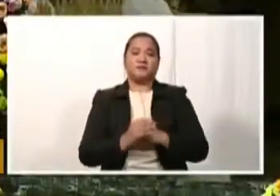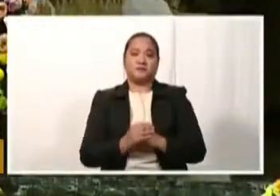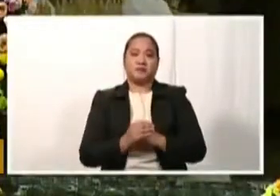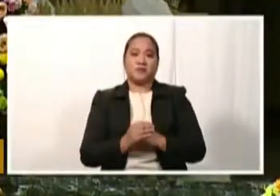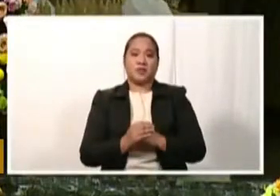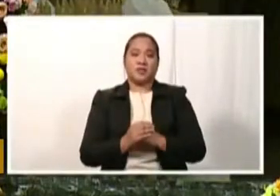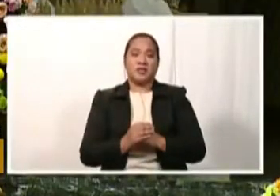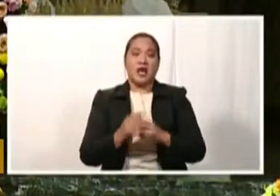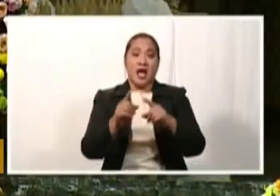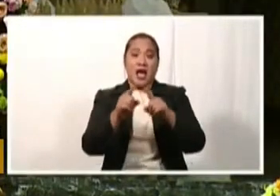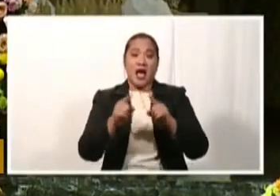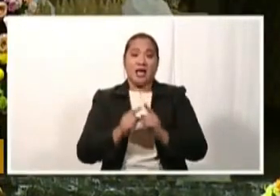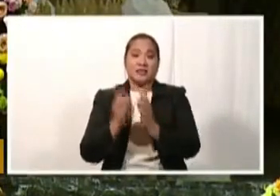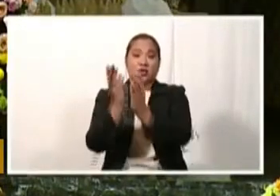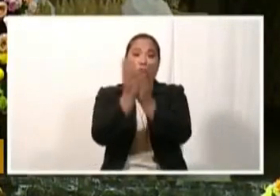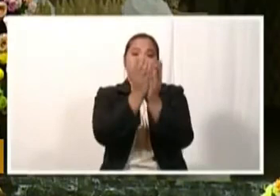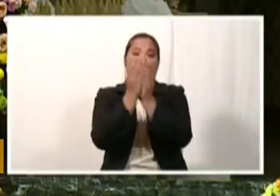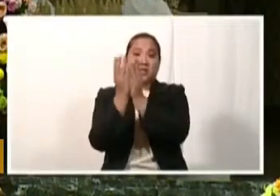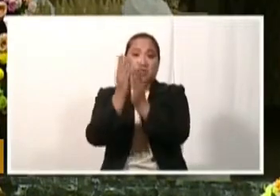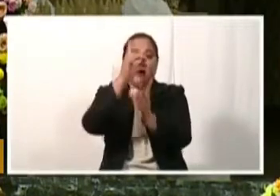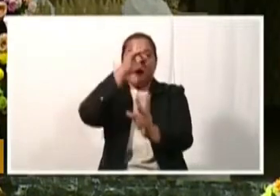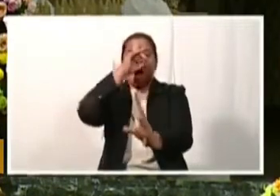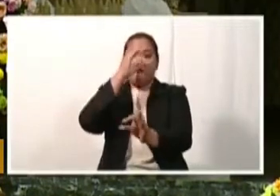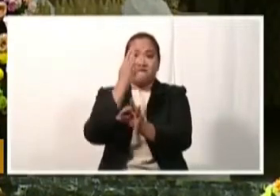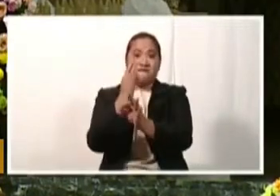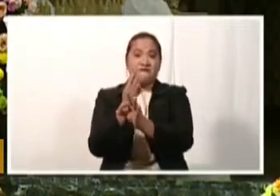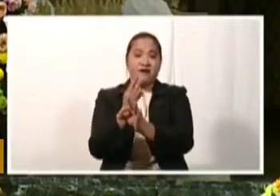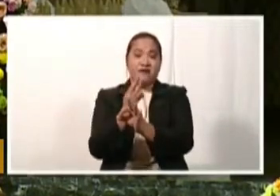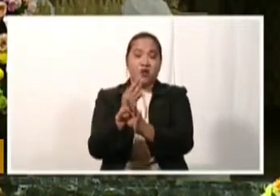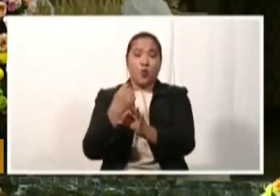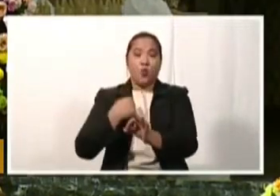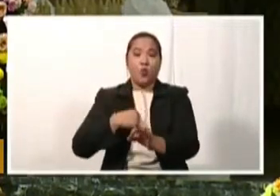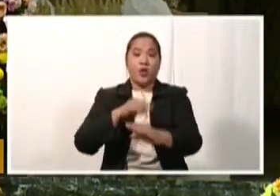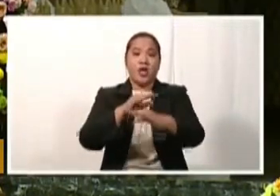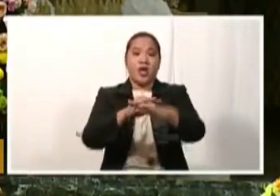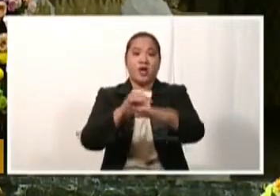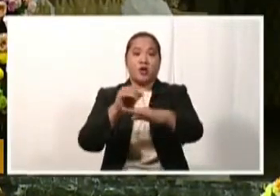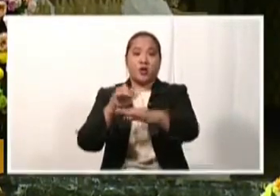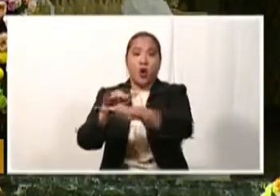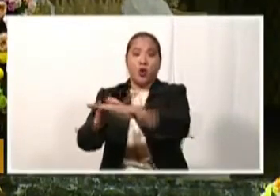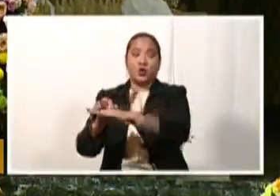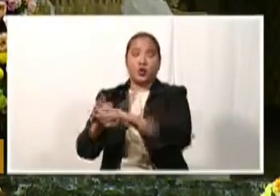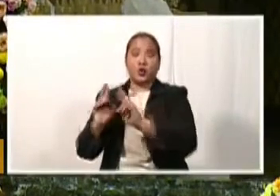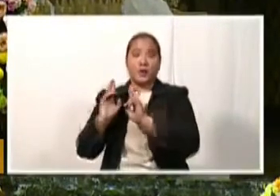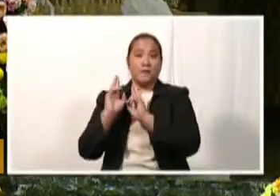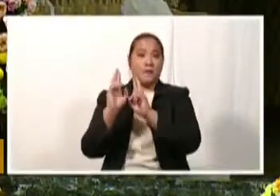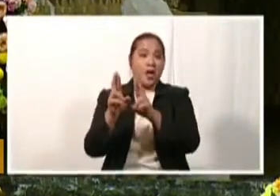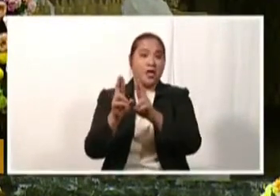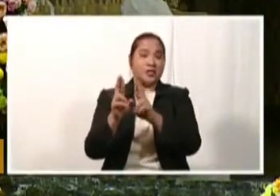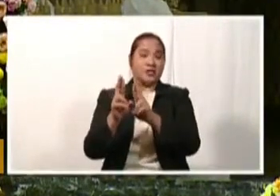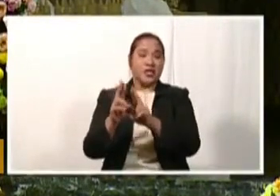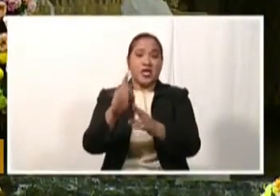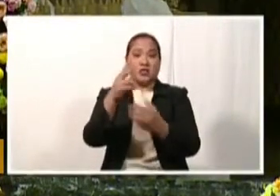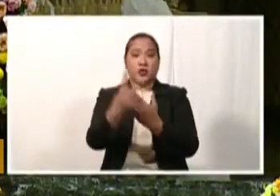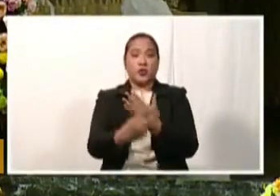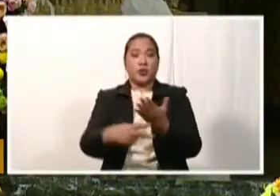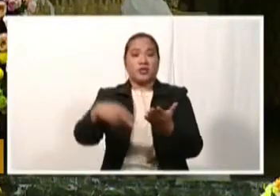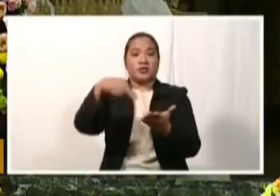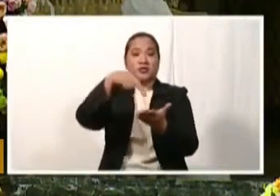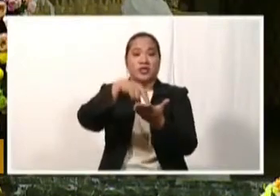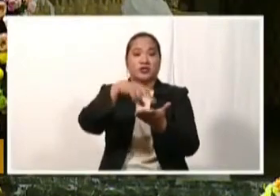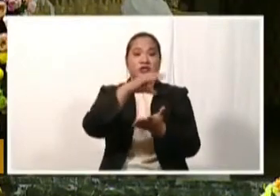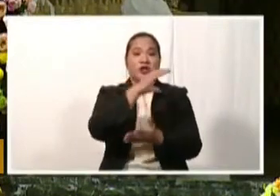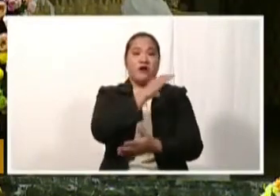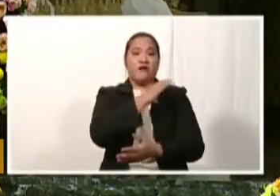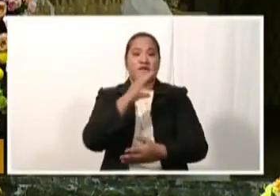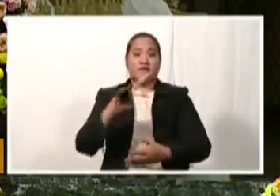As a community of faith, we are called to respond to the resurrection of